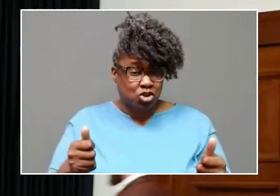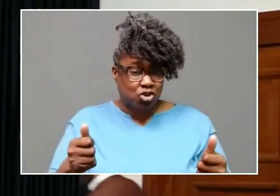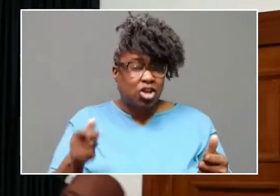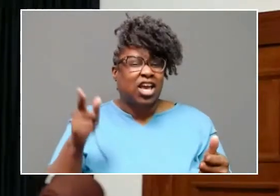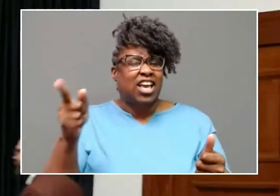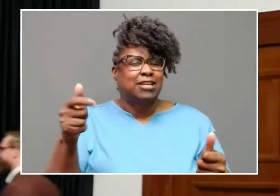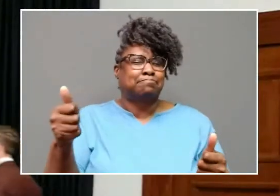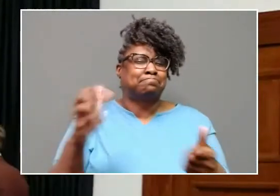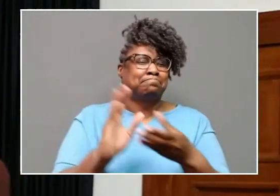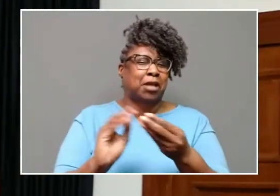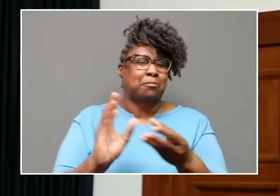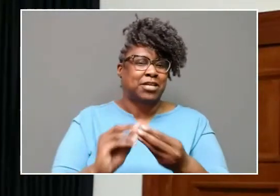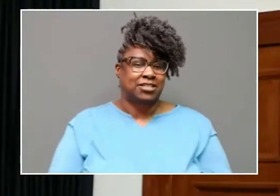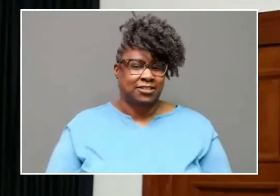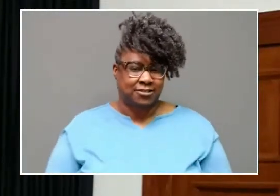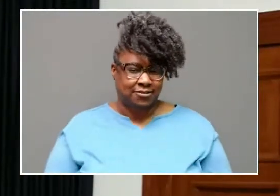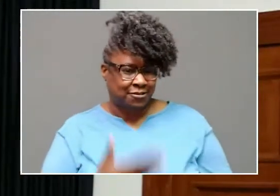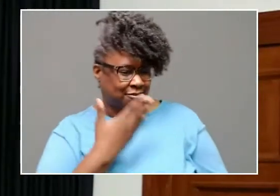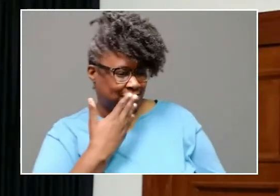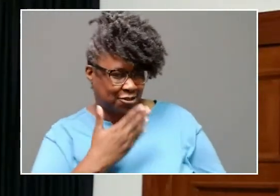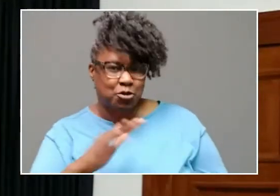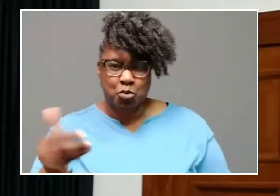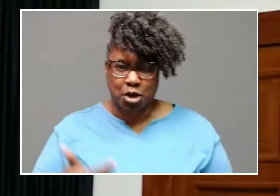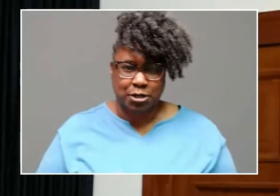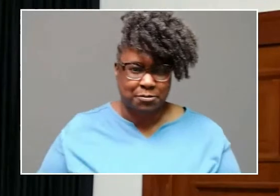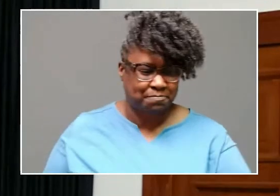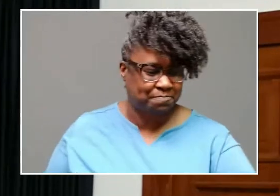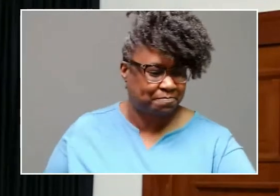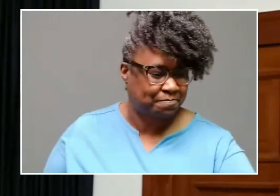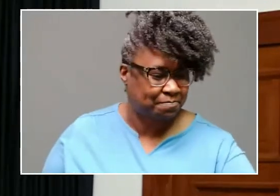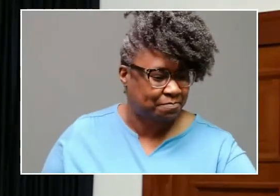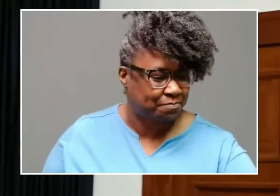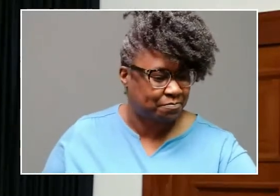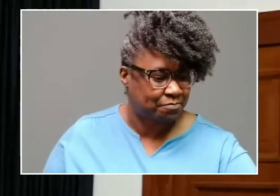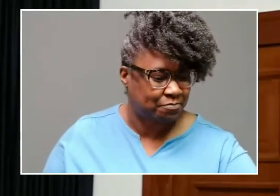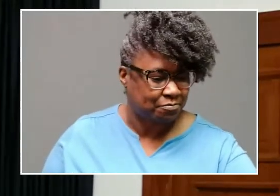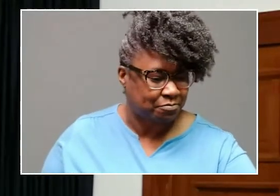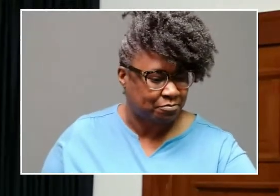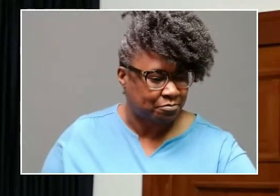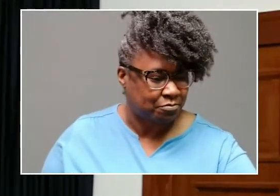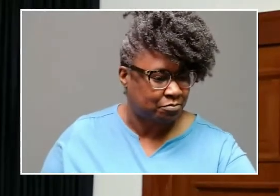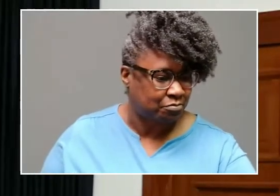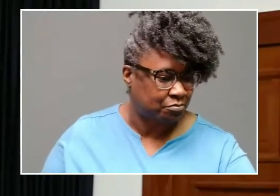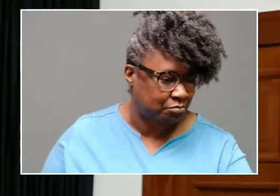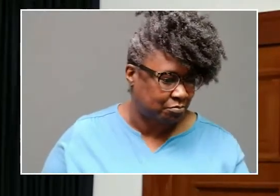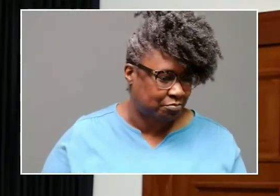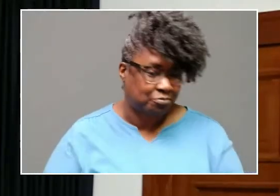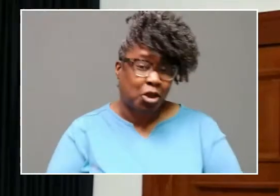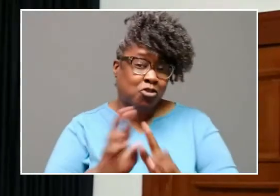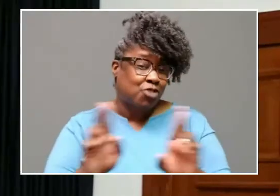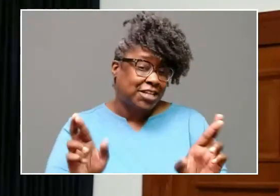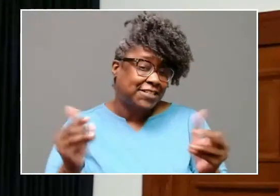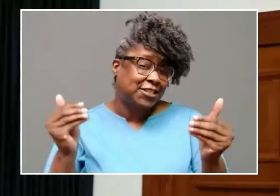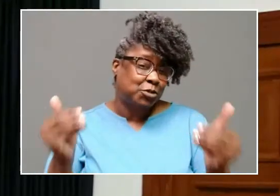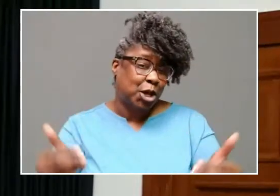Thank you so much. You're welcome. Are we going this way? Yeah, let's just bring it up. Okay. Ready? And here we go.